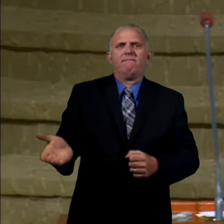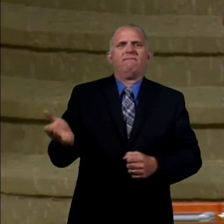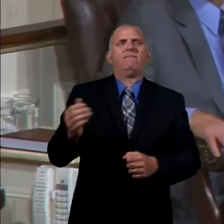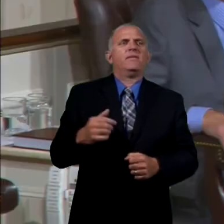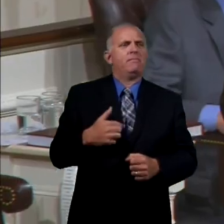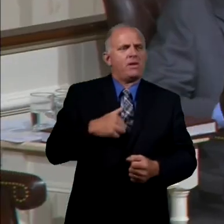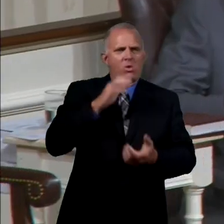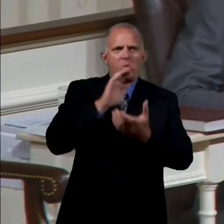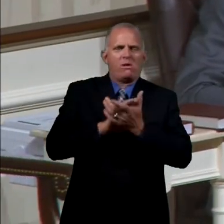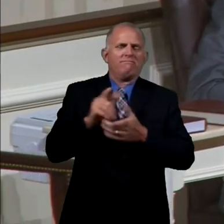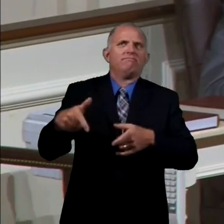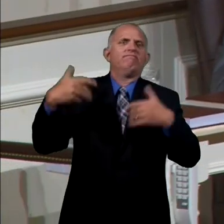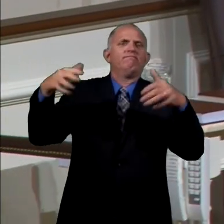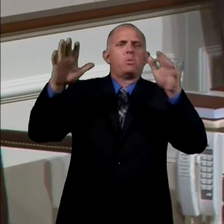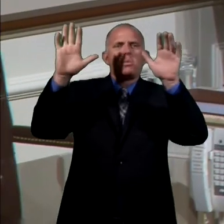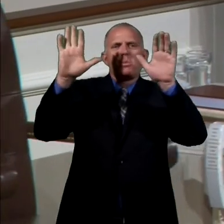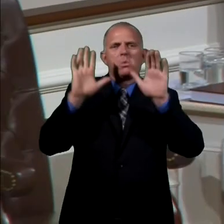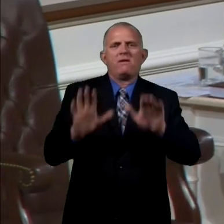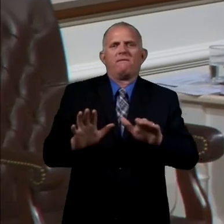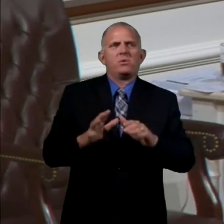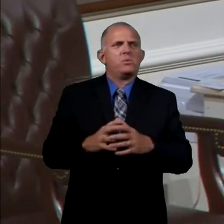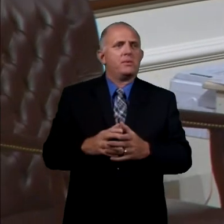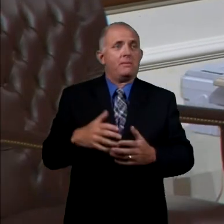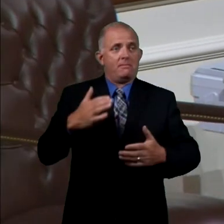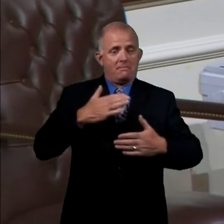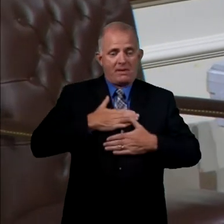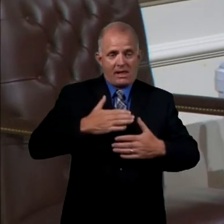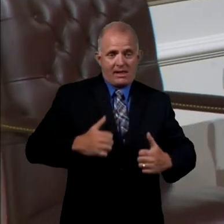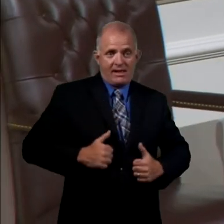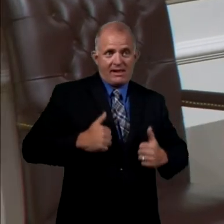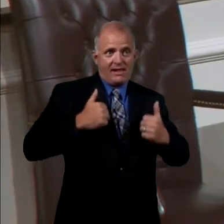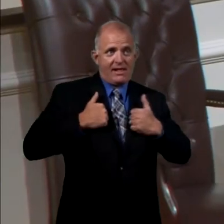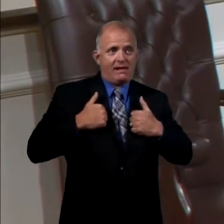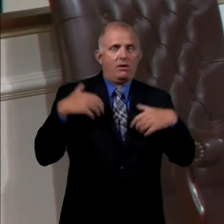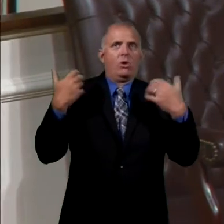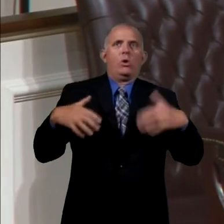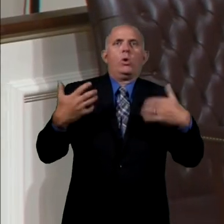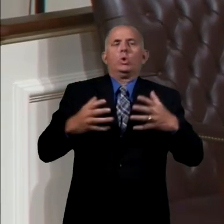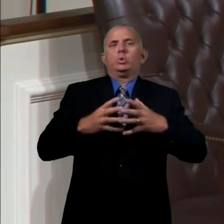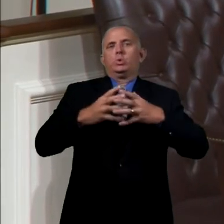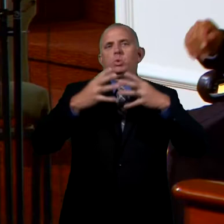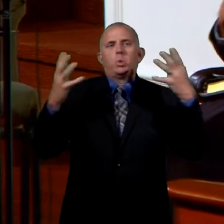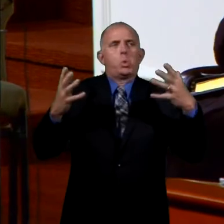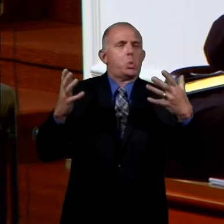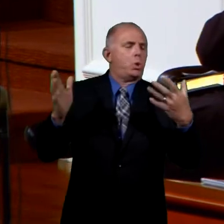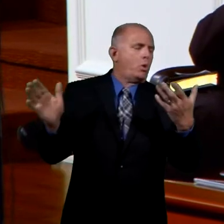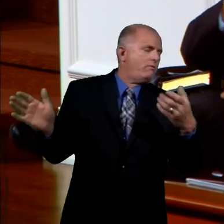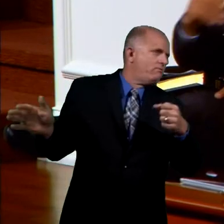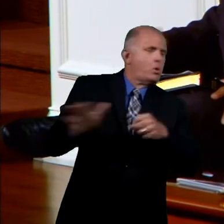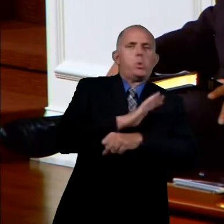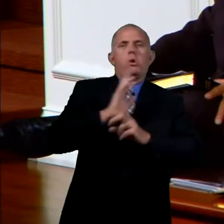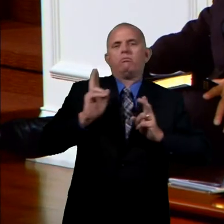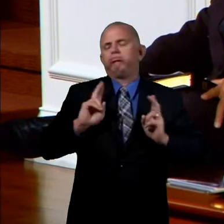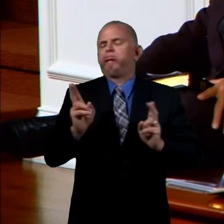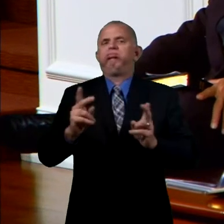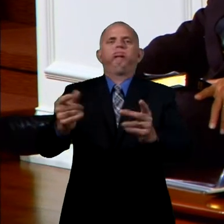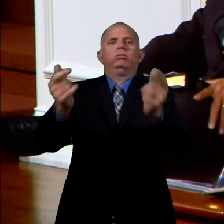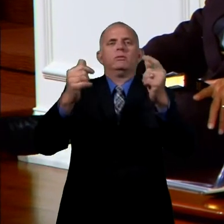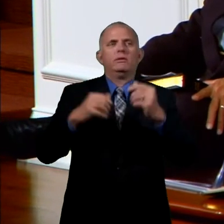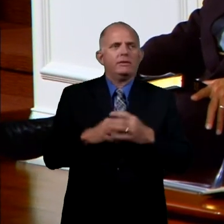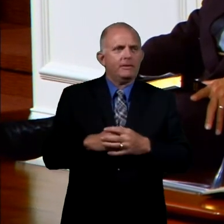terrific. But my life can become a blur of hurry, where now I'm too